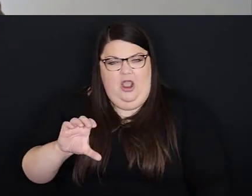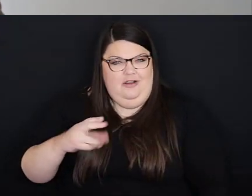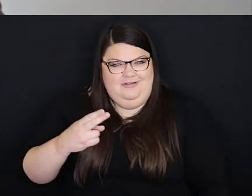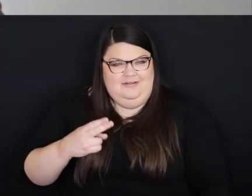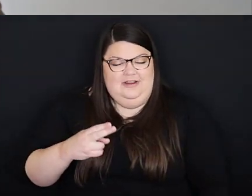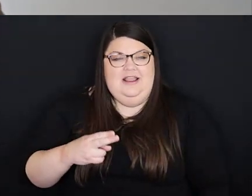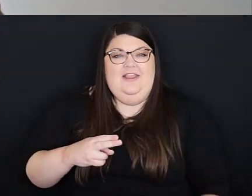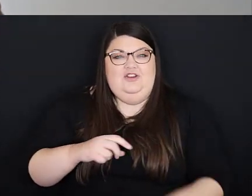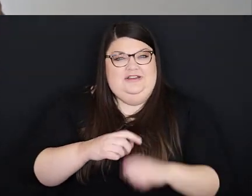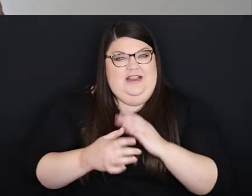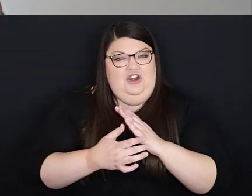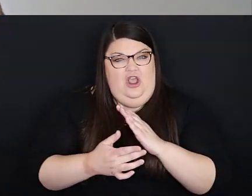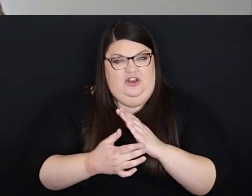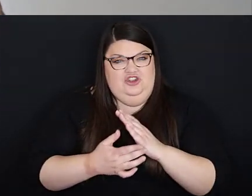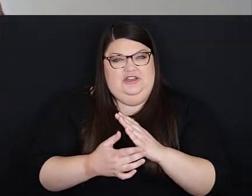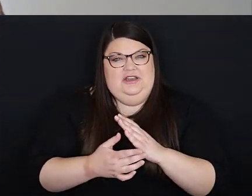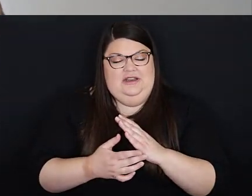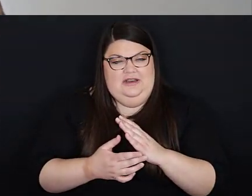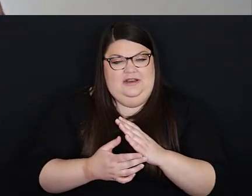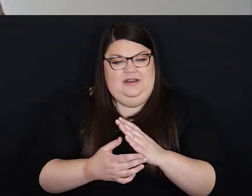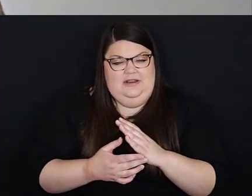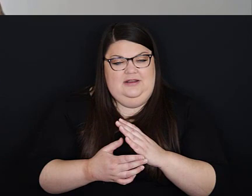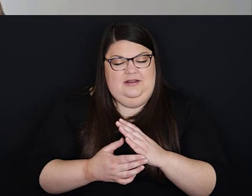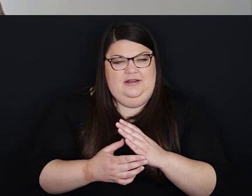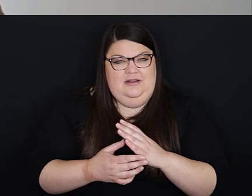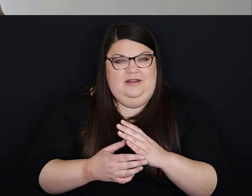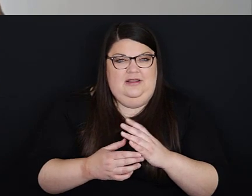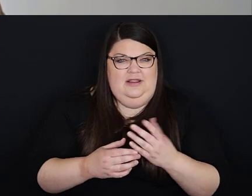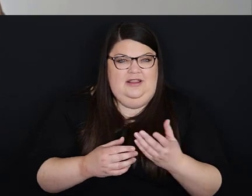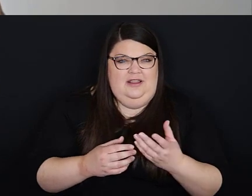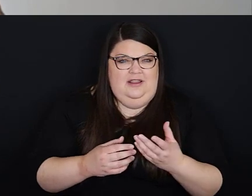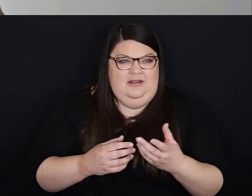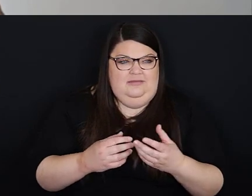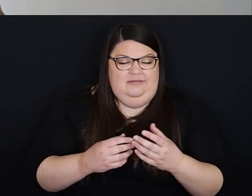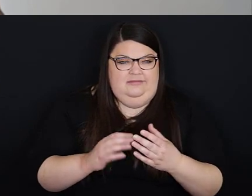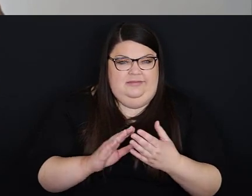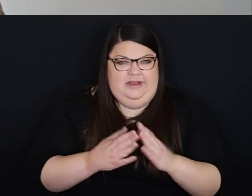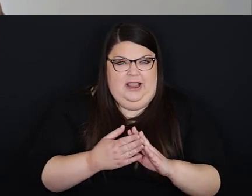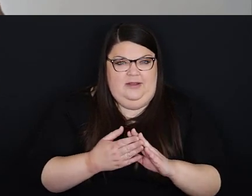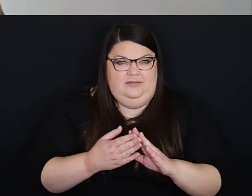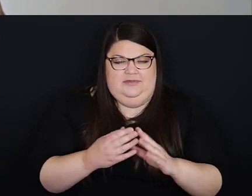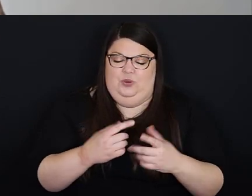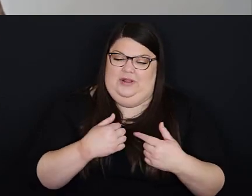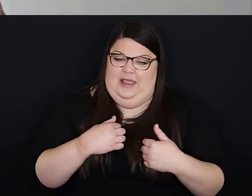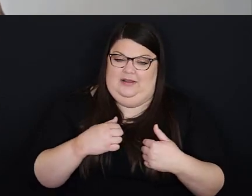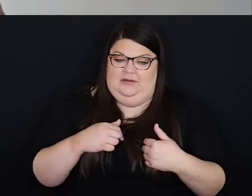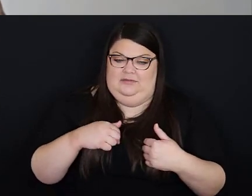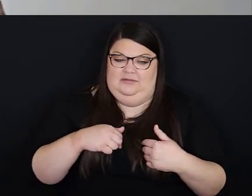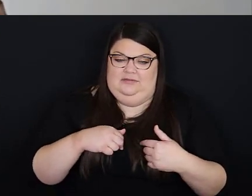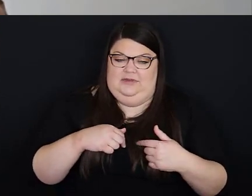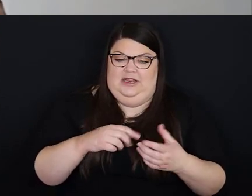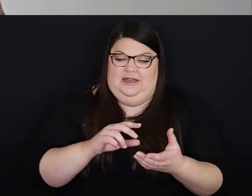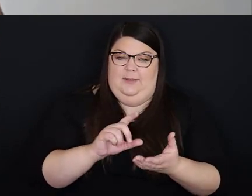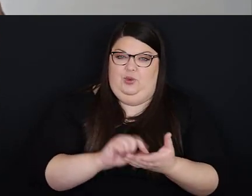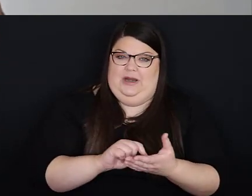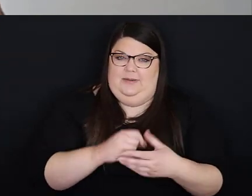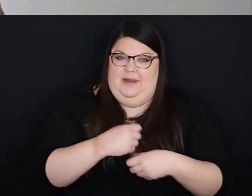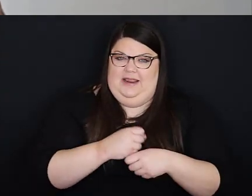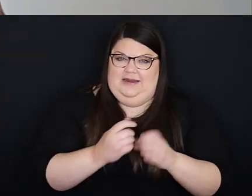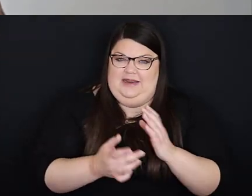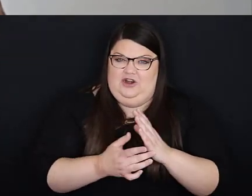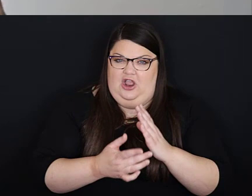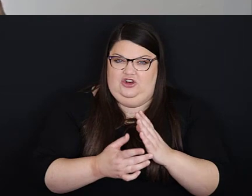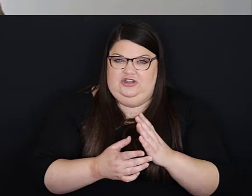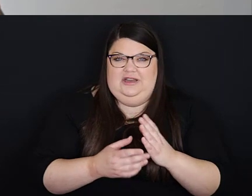technology that becomes, it's a printmaking technology which is devoted to passing